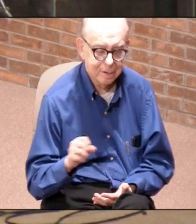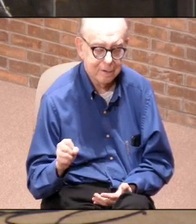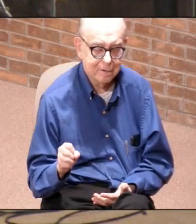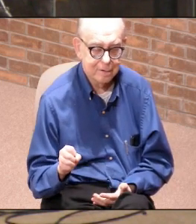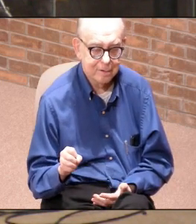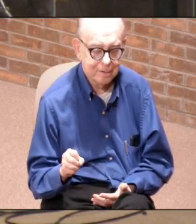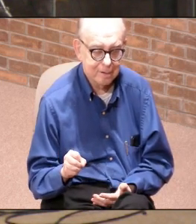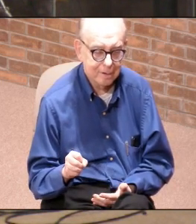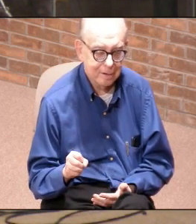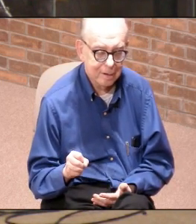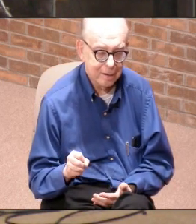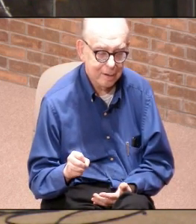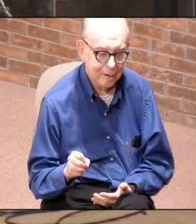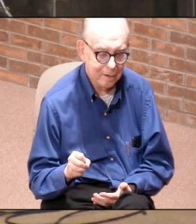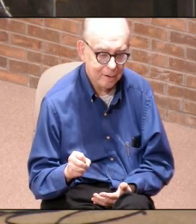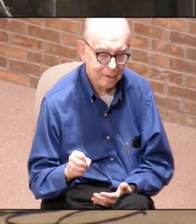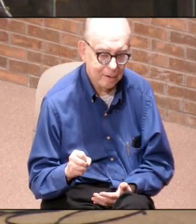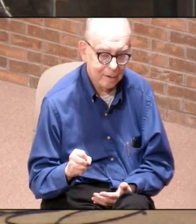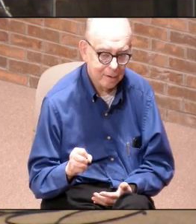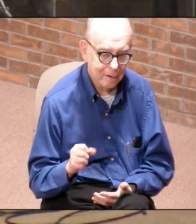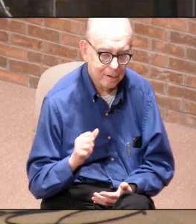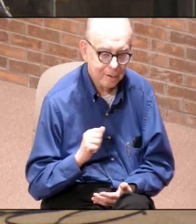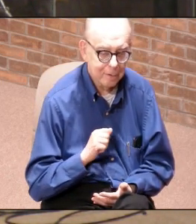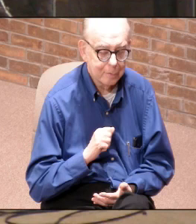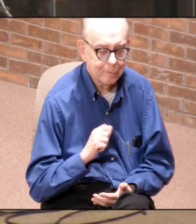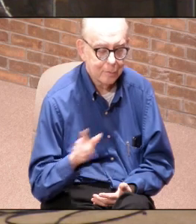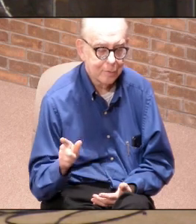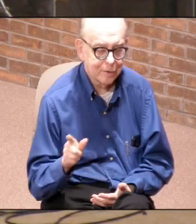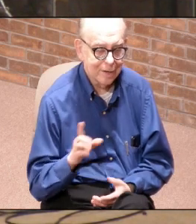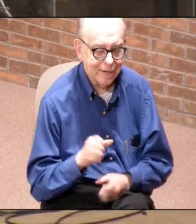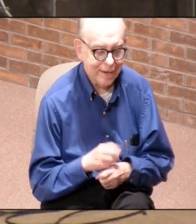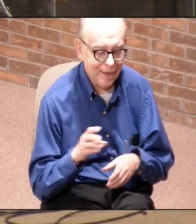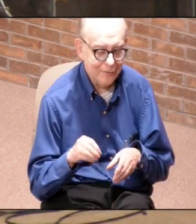Simon Says, you all must participate, please.